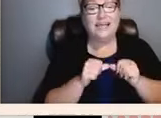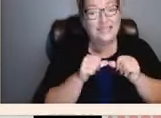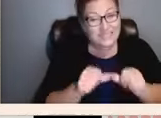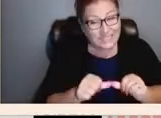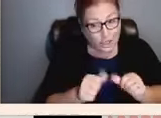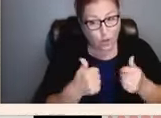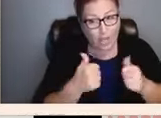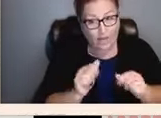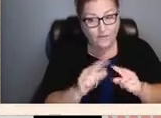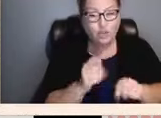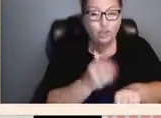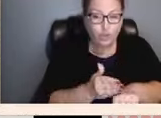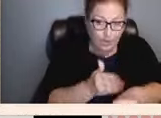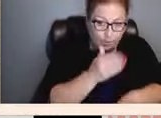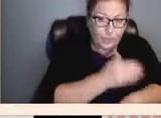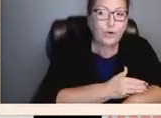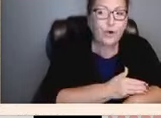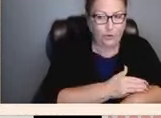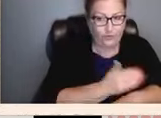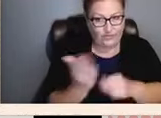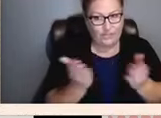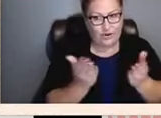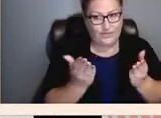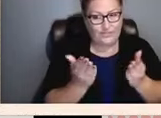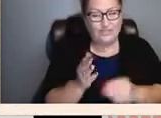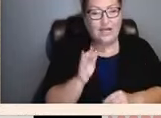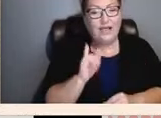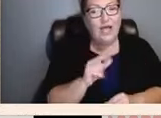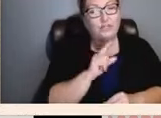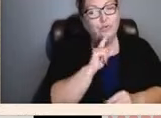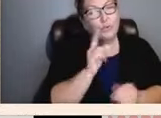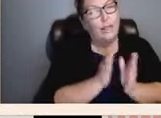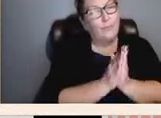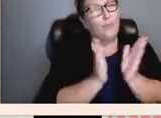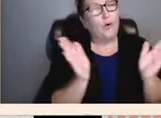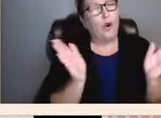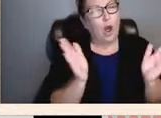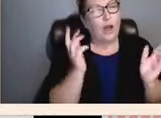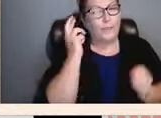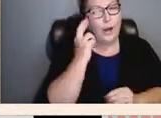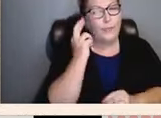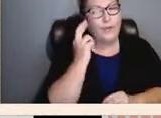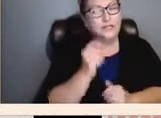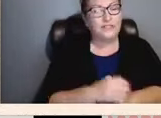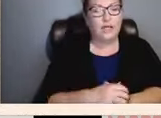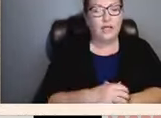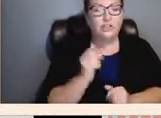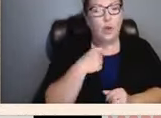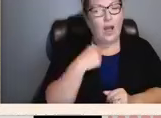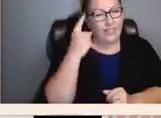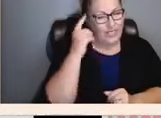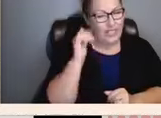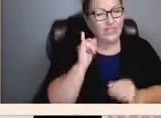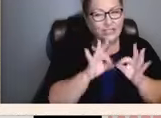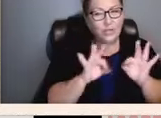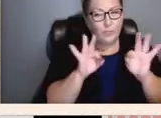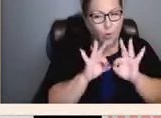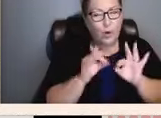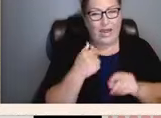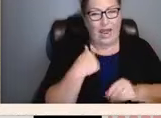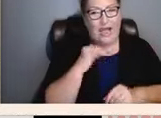improve services. Now, this is a very broad purpose. So I think it's important to have that. Some people call